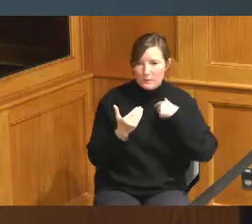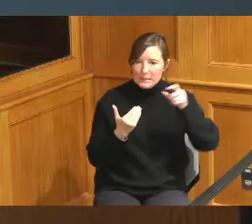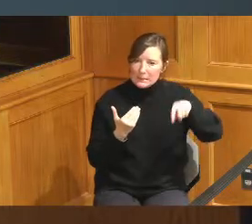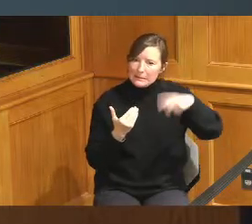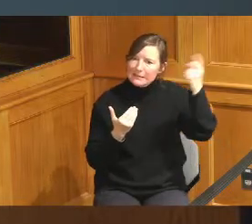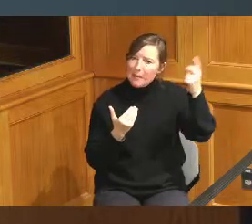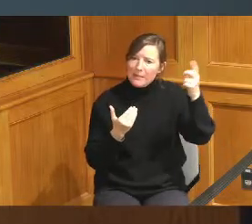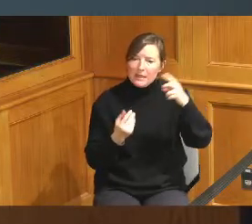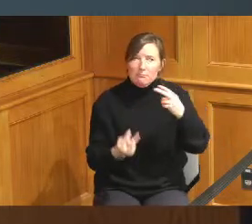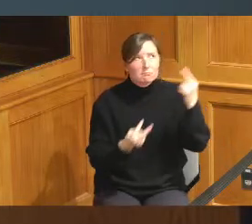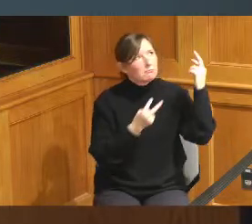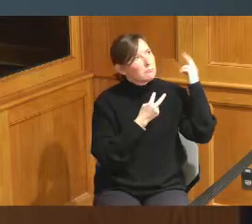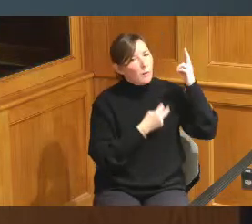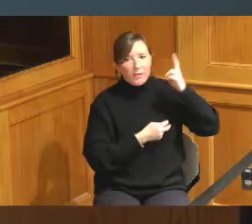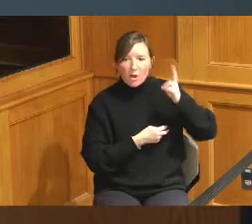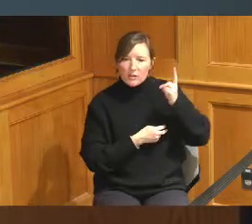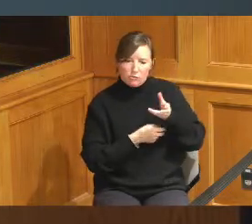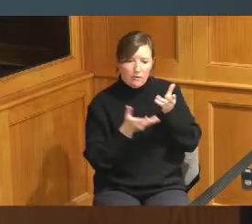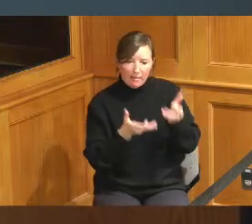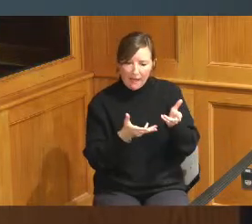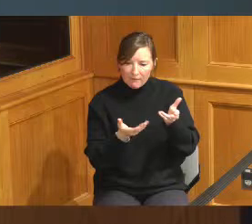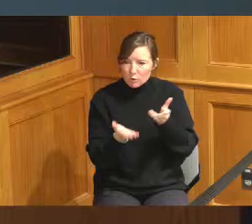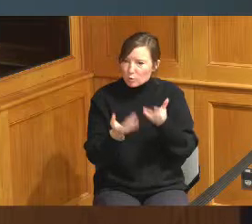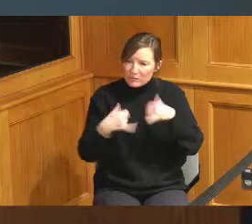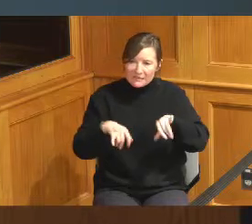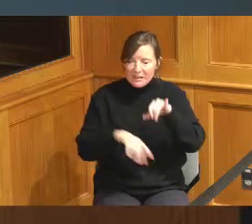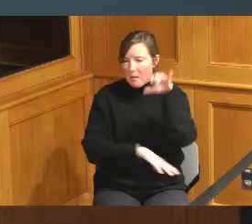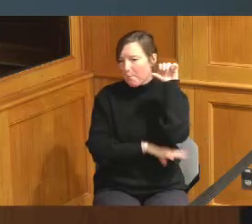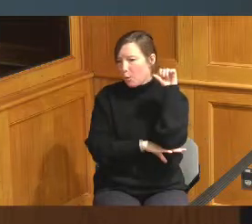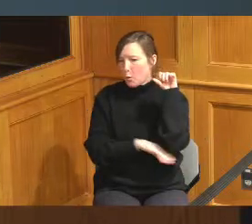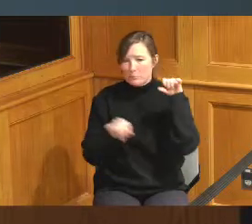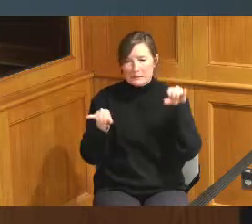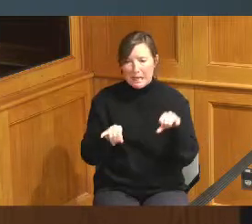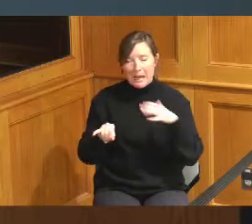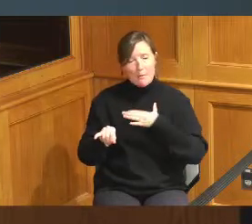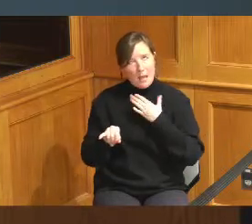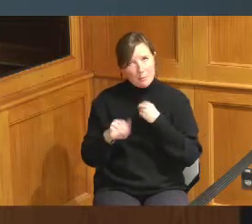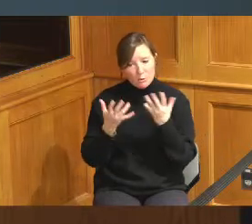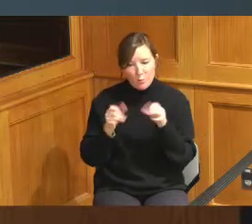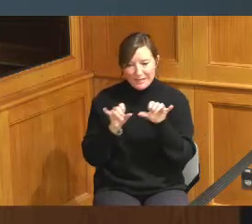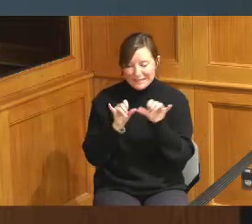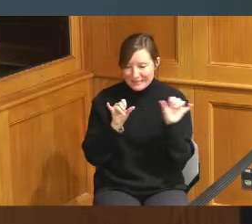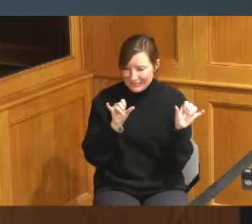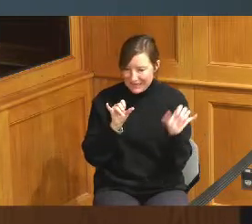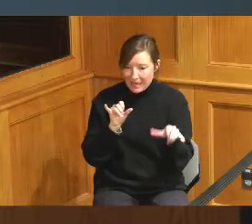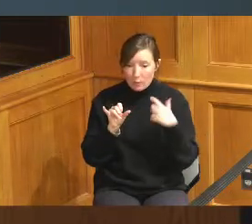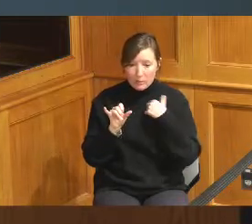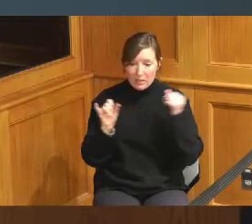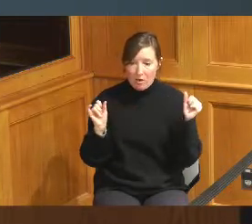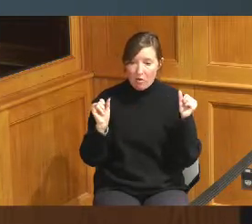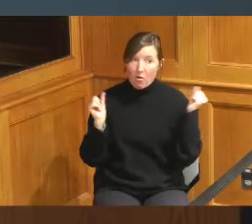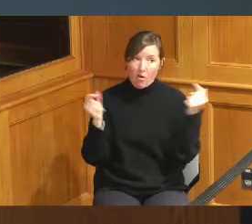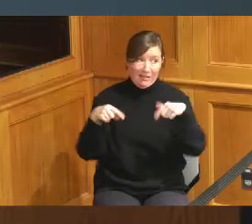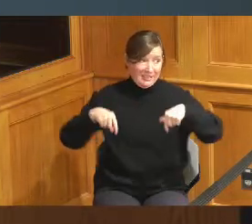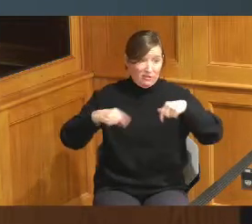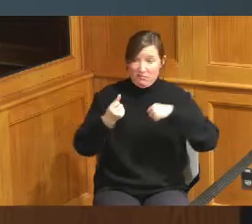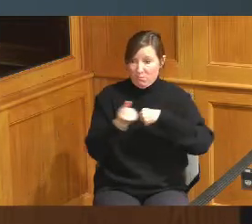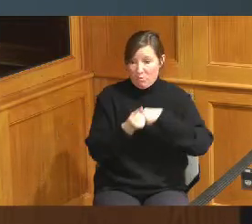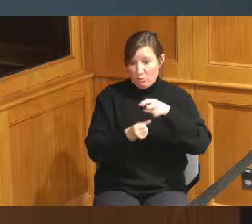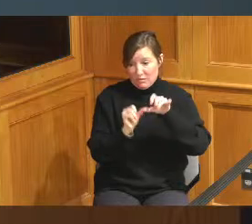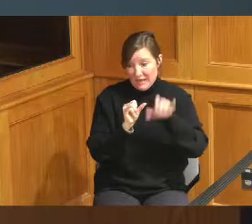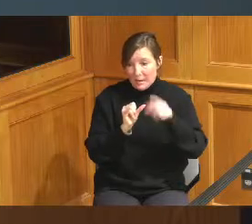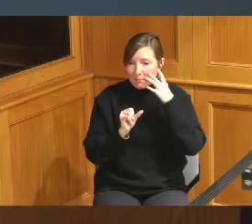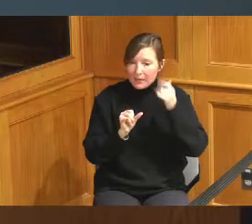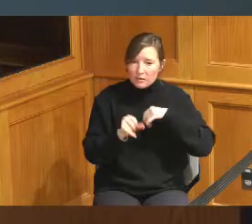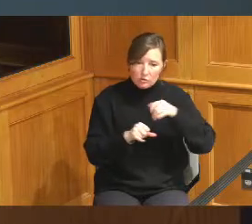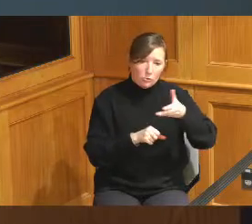our history still left, and you're there. So I'm glad you want to stay, and we should all be supportive of you staying, because you've employed